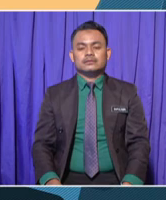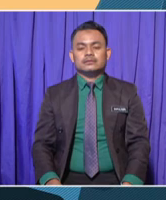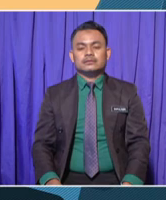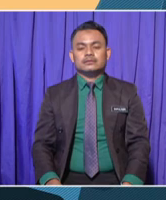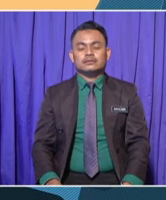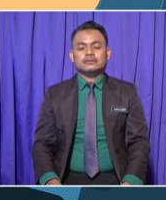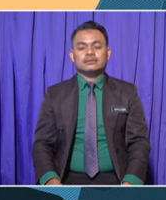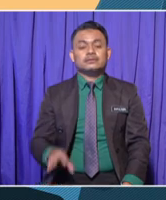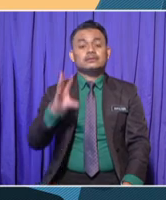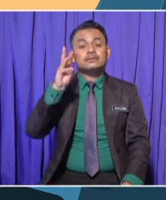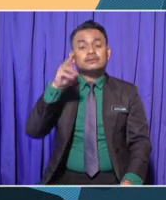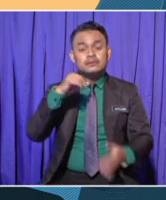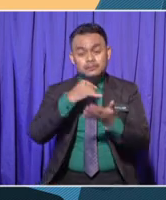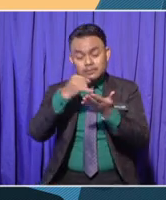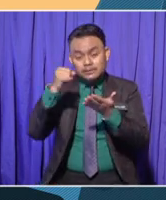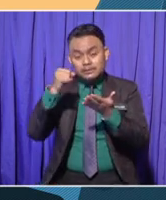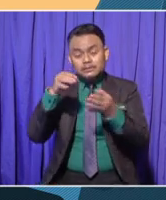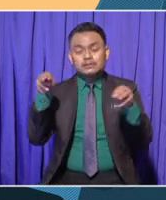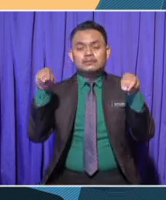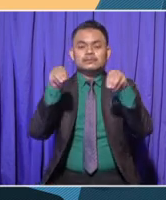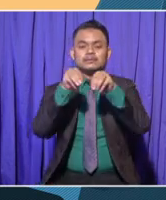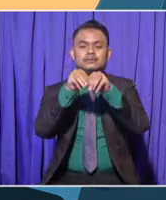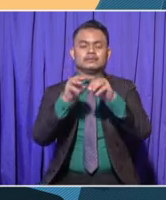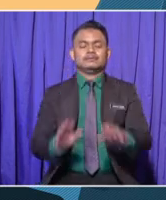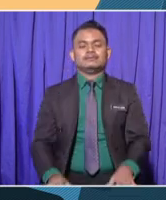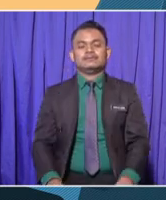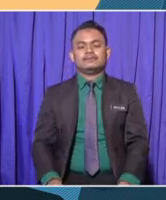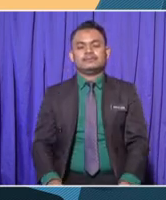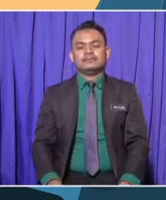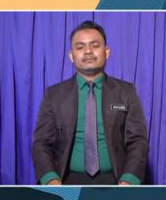6 types of magnets,